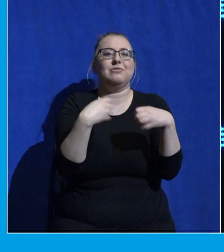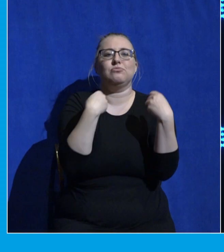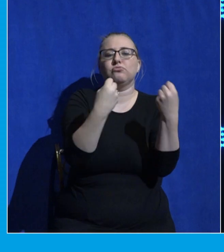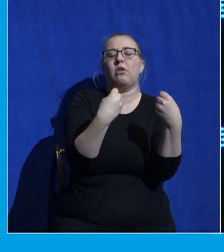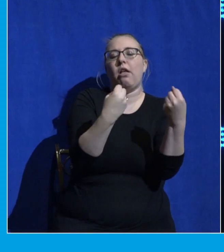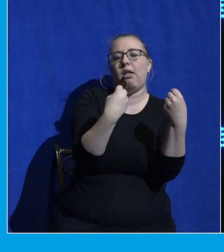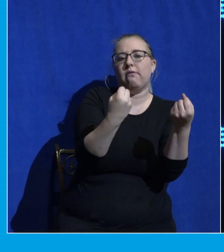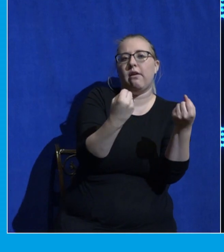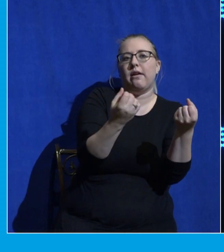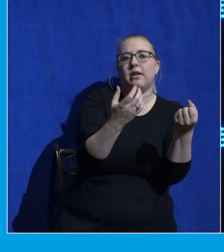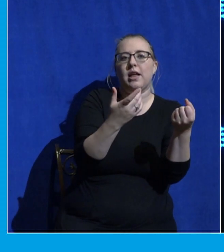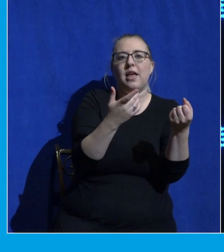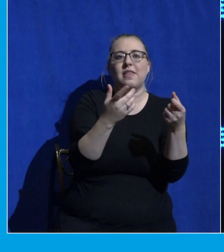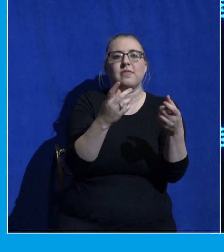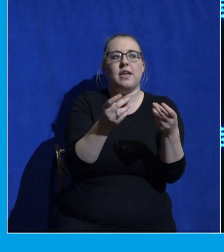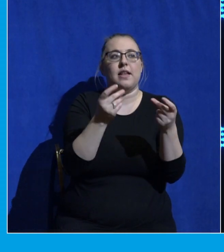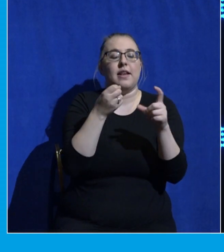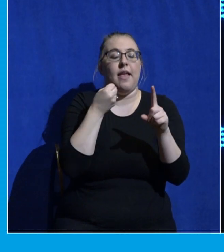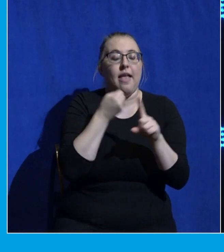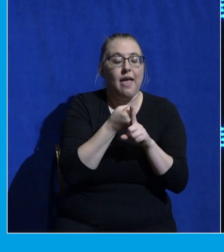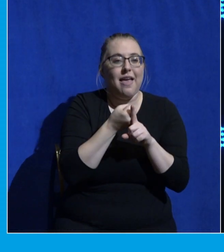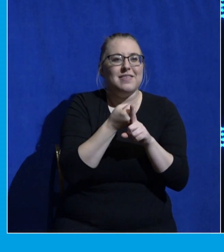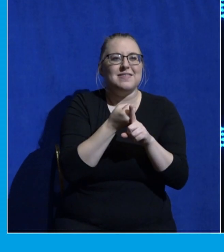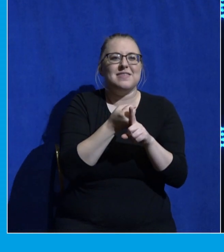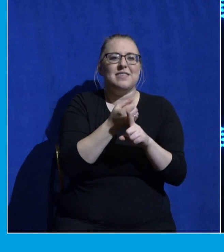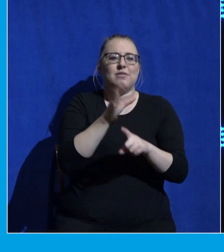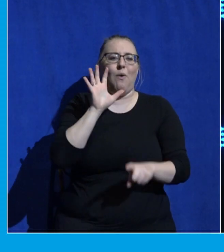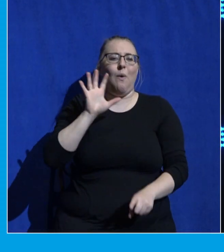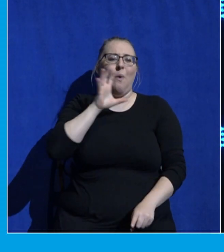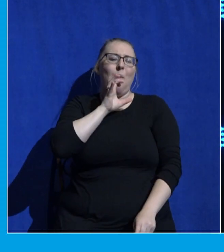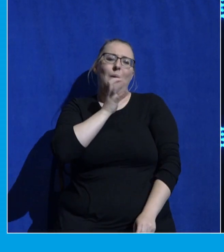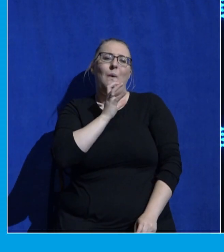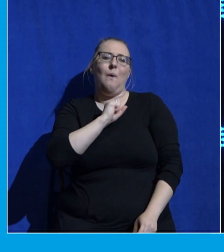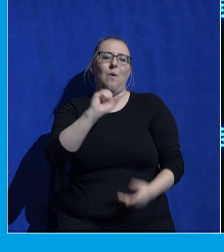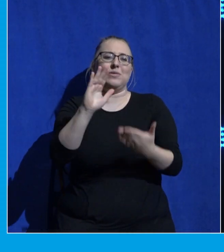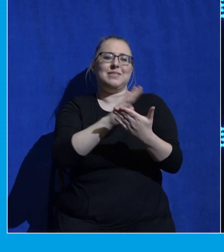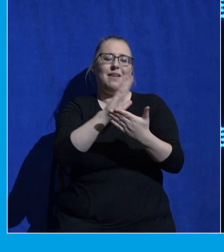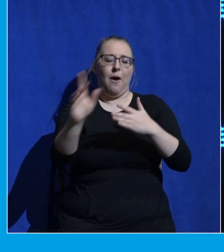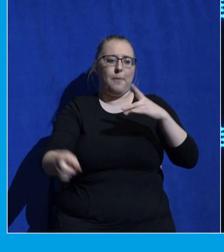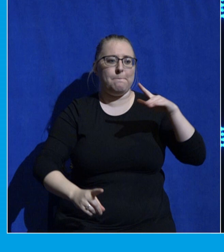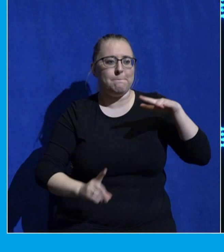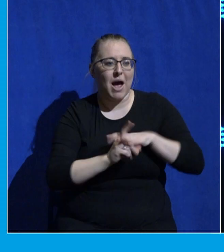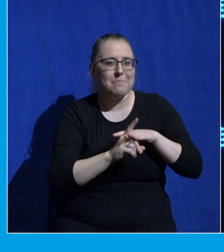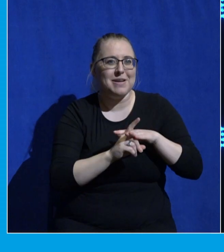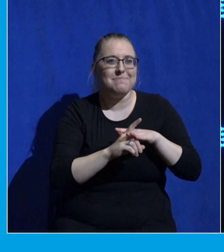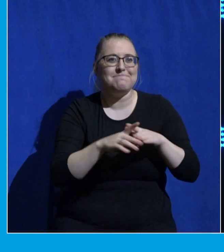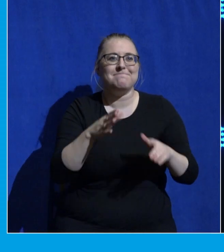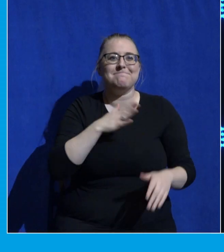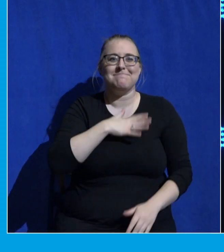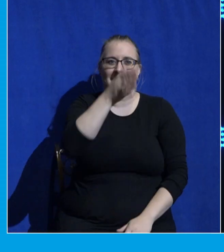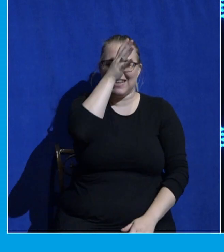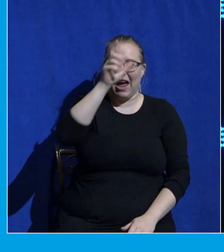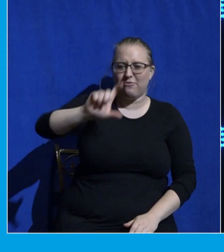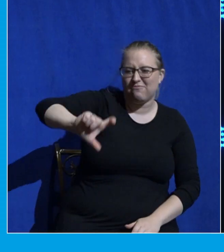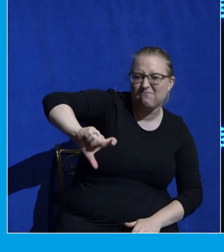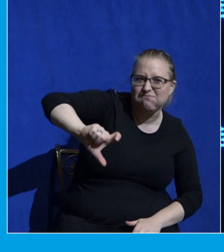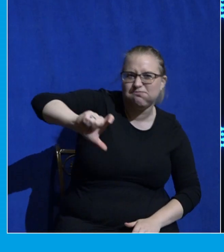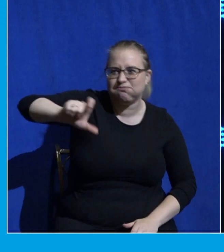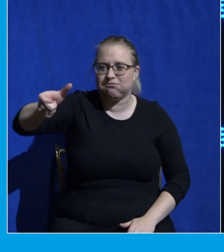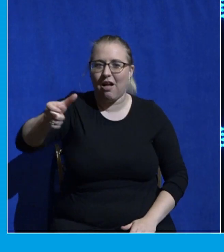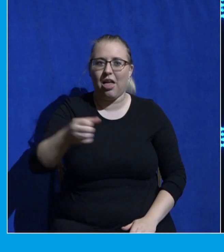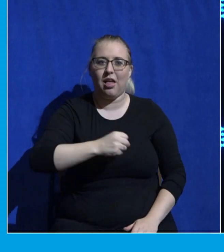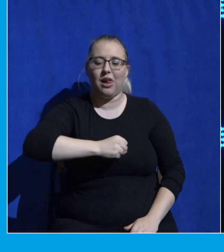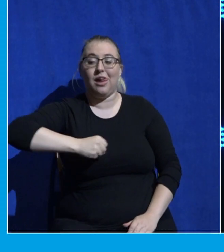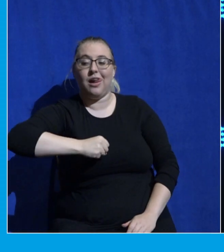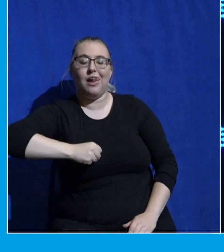all of a sudden, his old school jam would come on the radio. And so without fail, my dad would reach over, he would turn up the volume, he would nudge me,